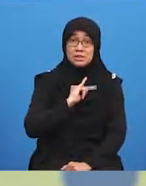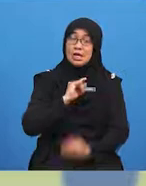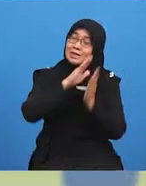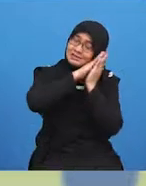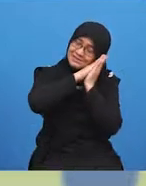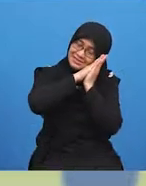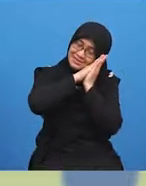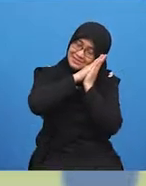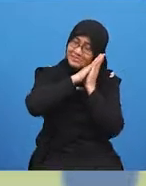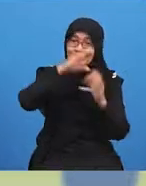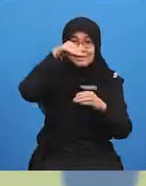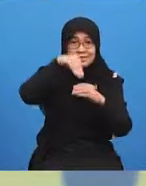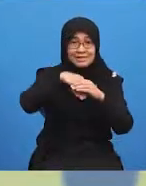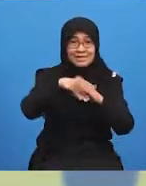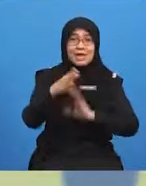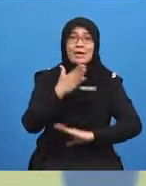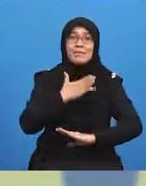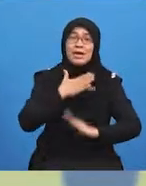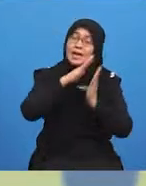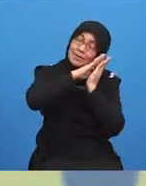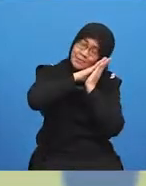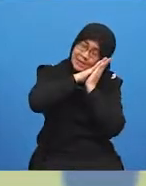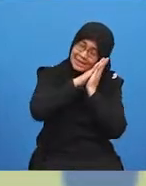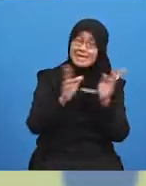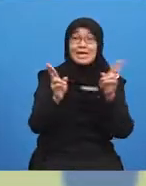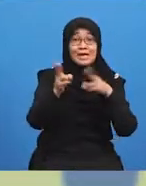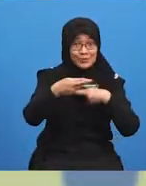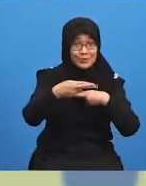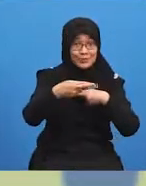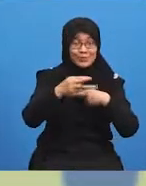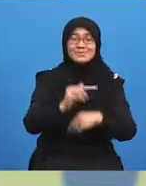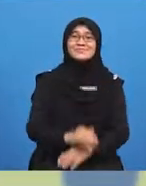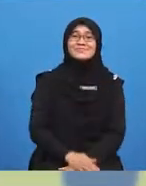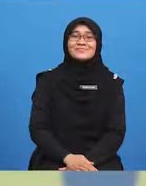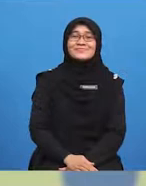I sleep in my bedroom.